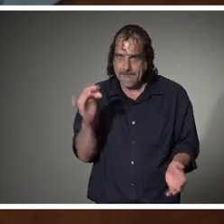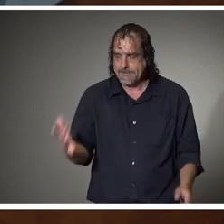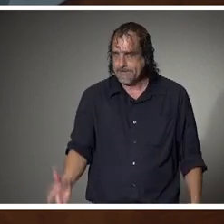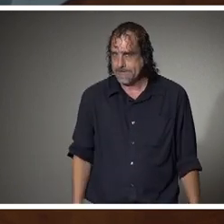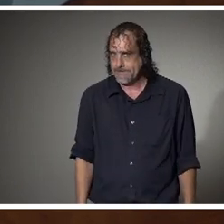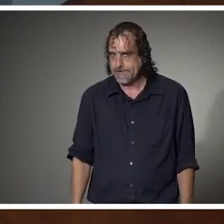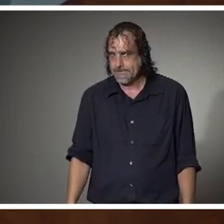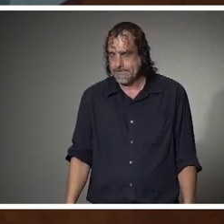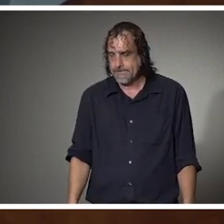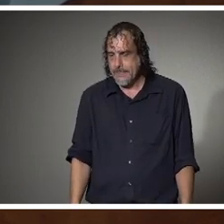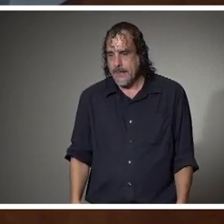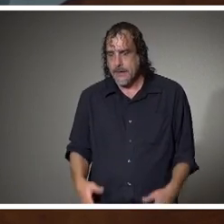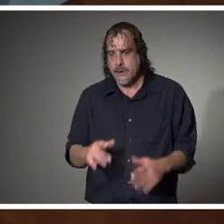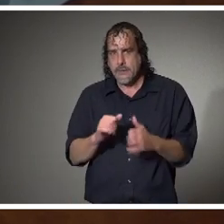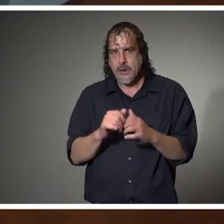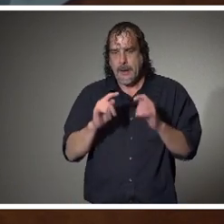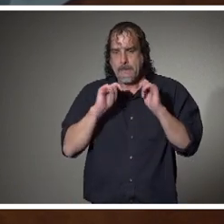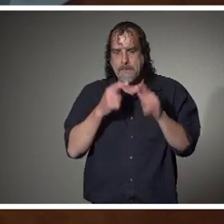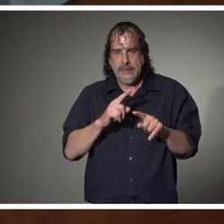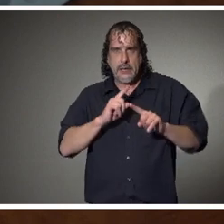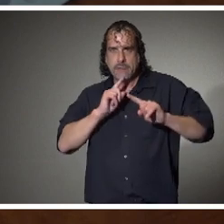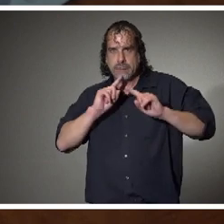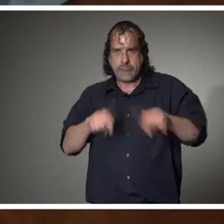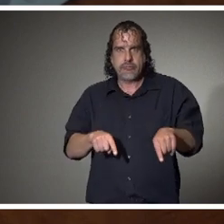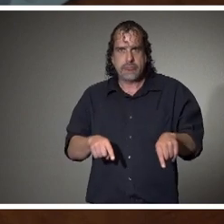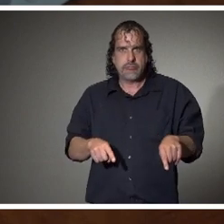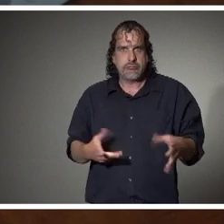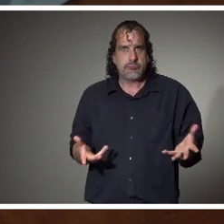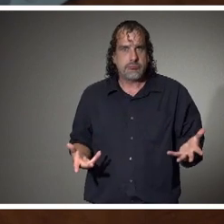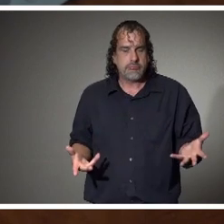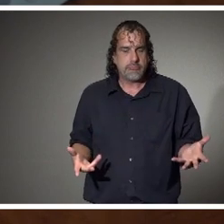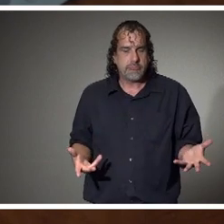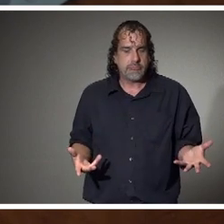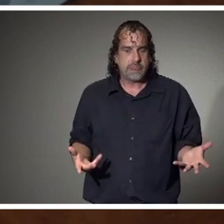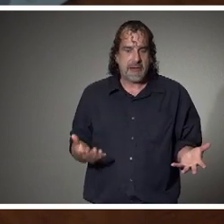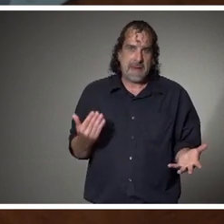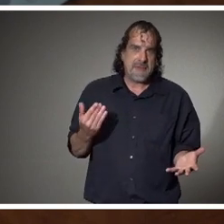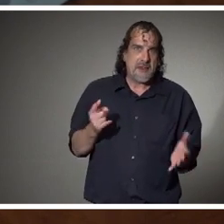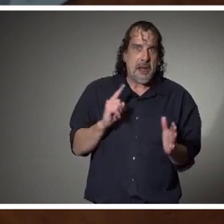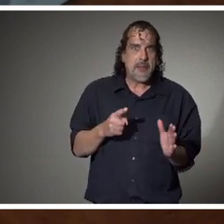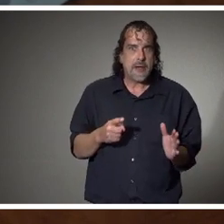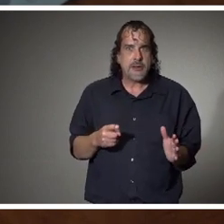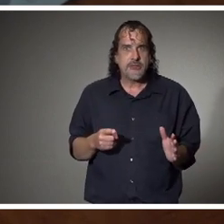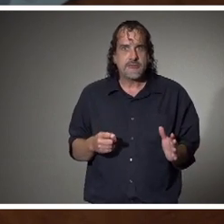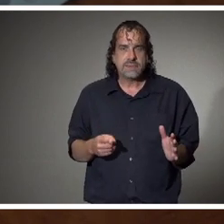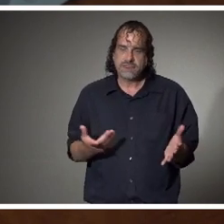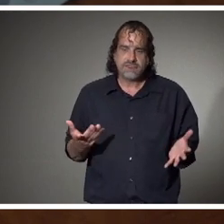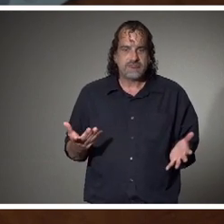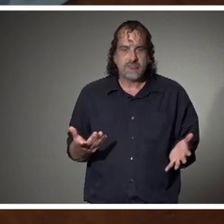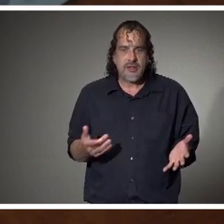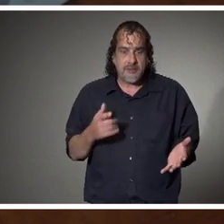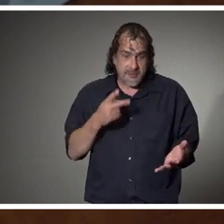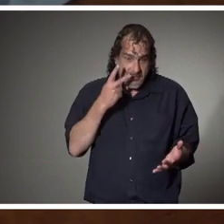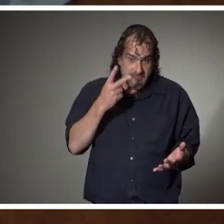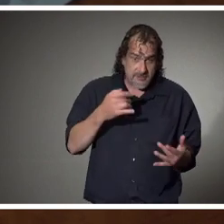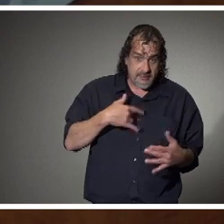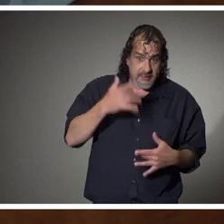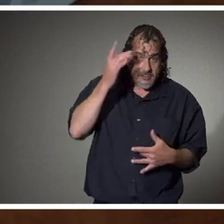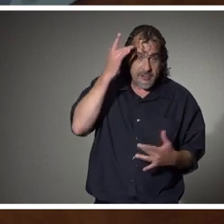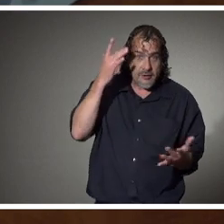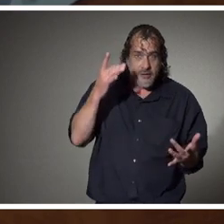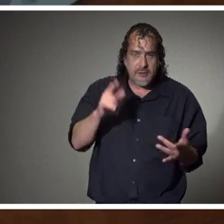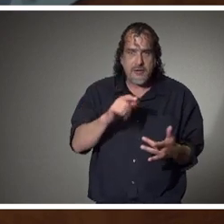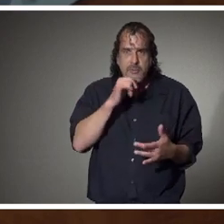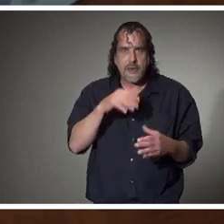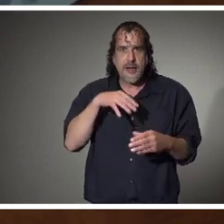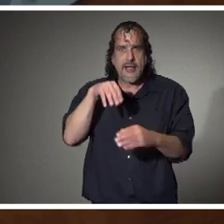of where if we could get an immediate test result back in 15 minutes, we could make sure that someone that had symptoms wasn't